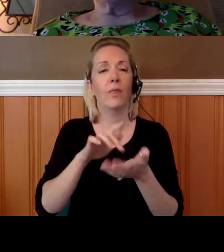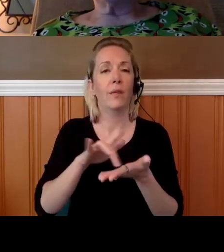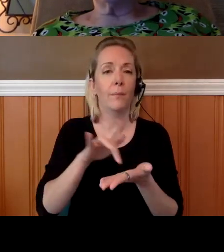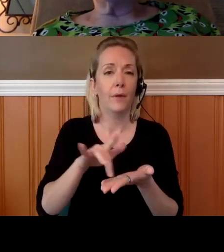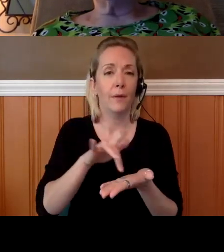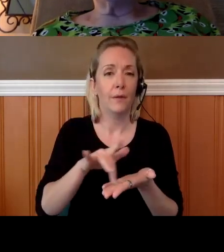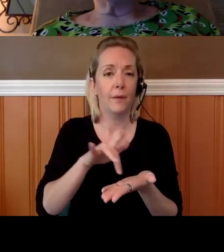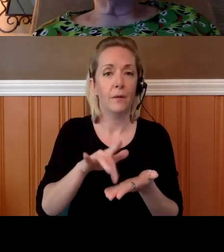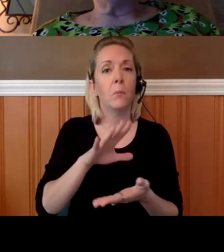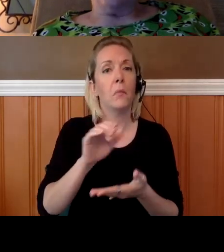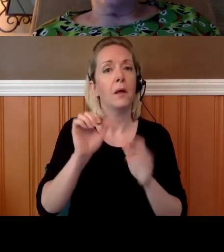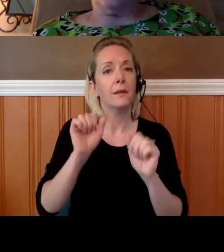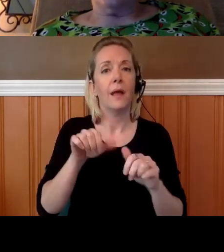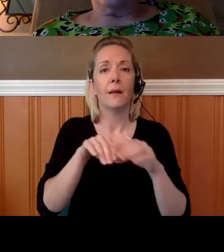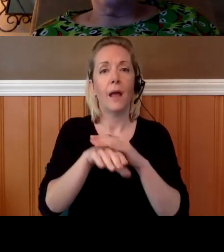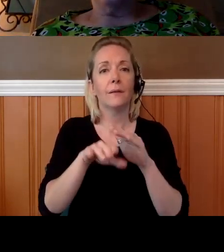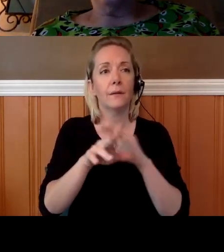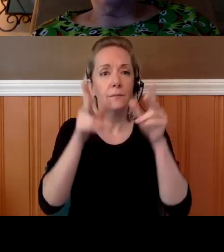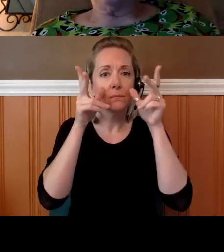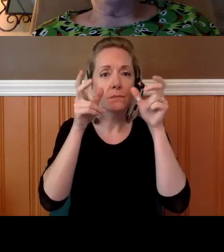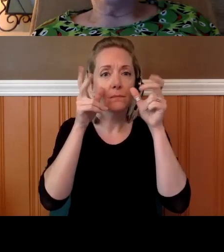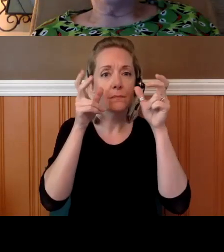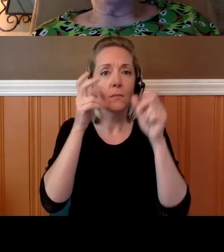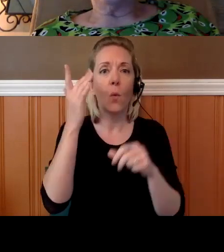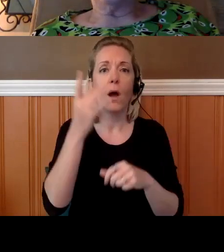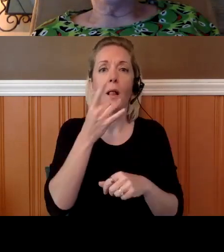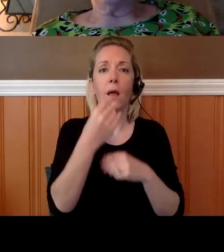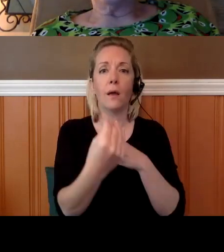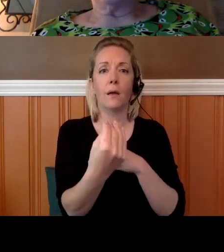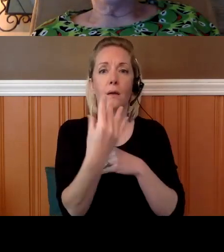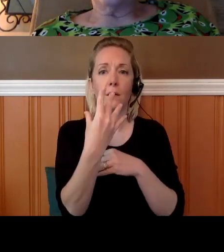things that she could visually access.